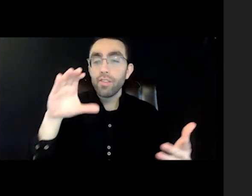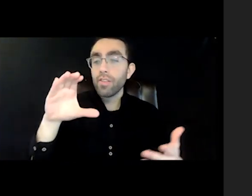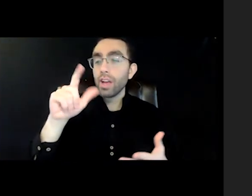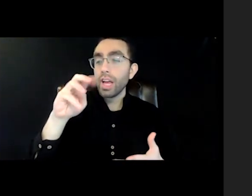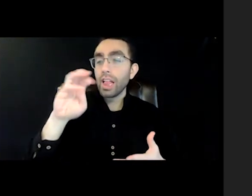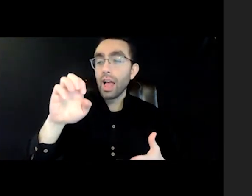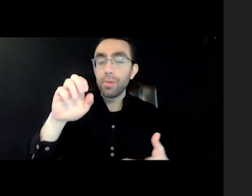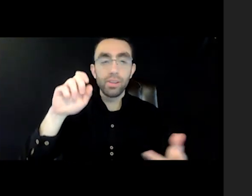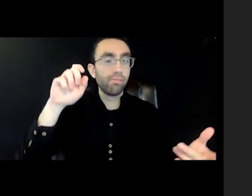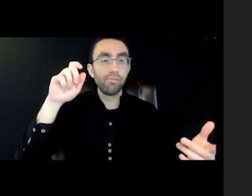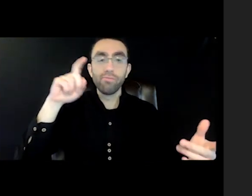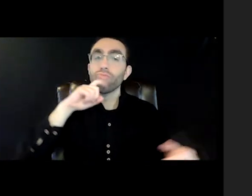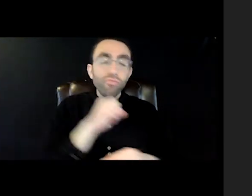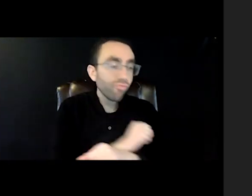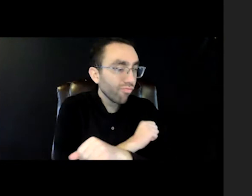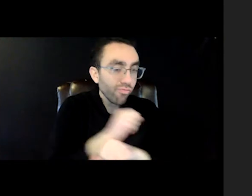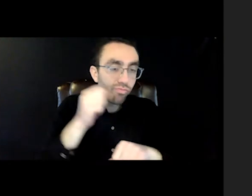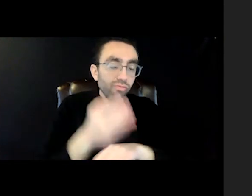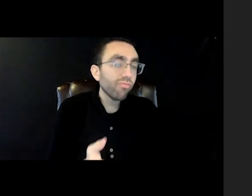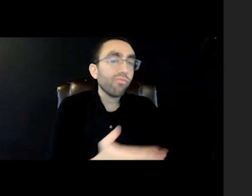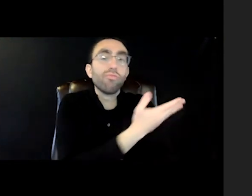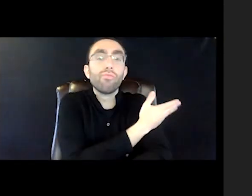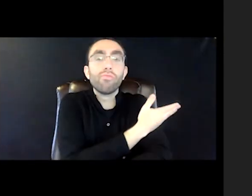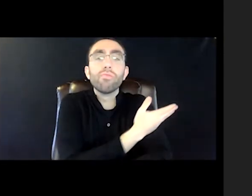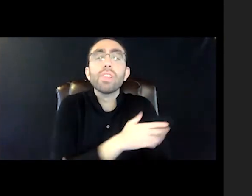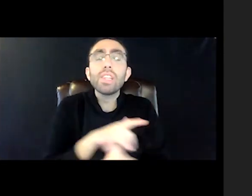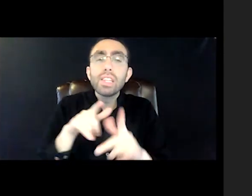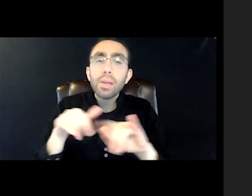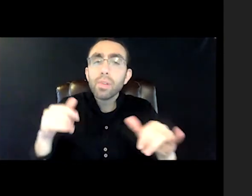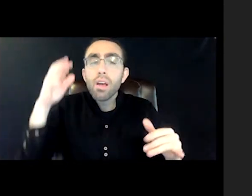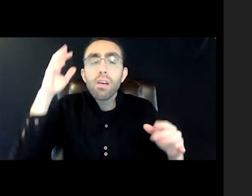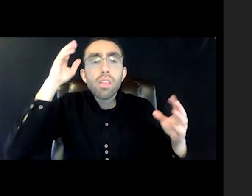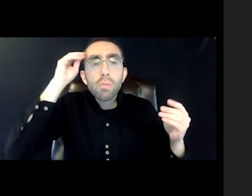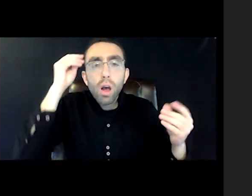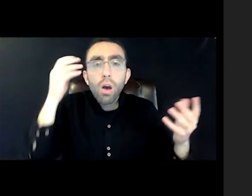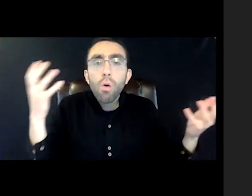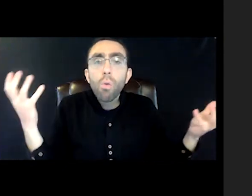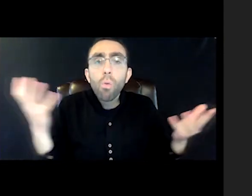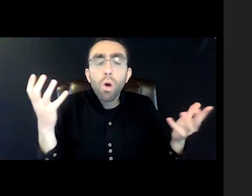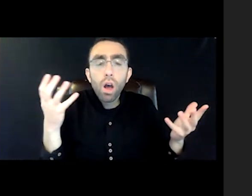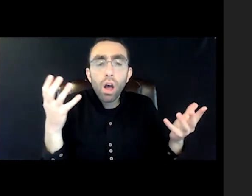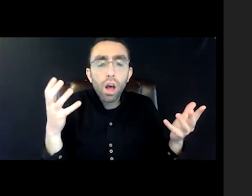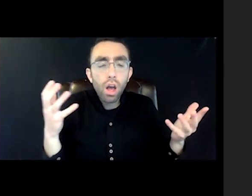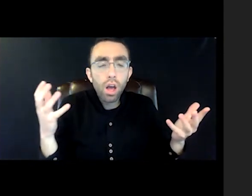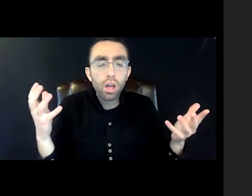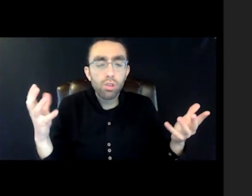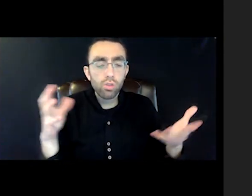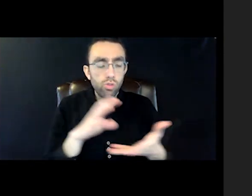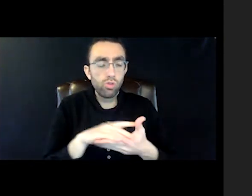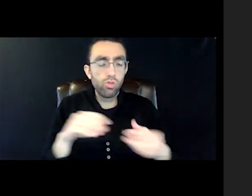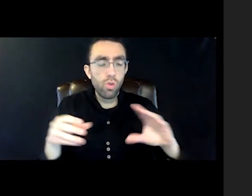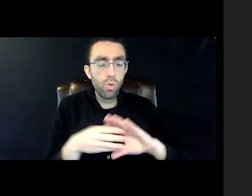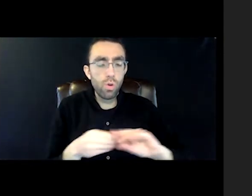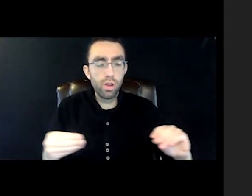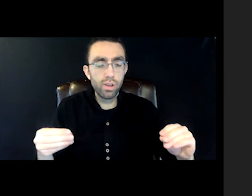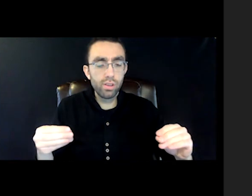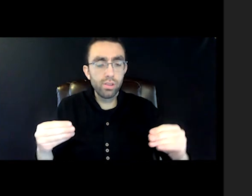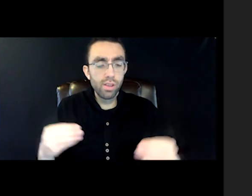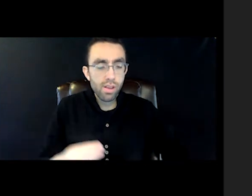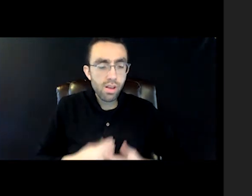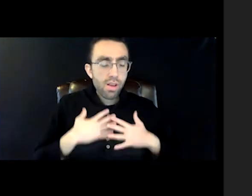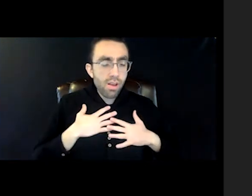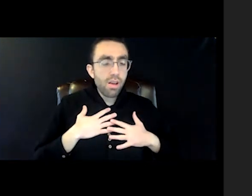thinking about what climate narratives have you heard that have moved you? How have they changed your mind?